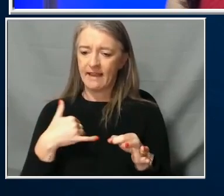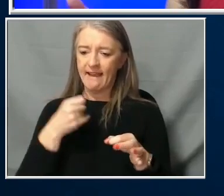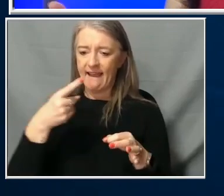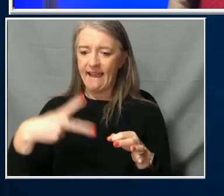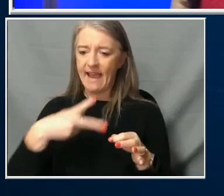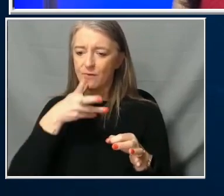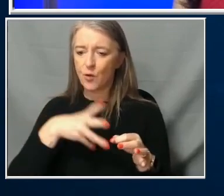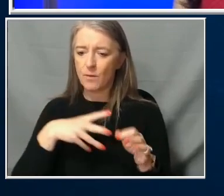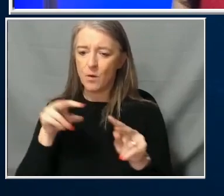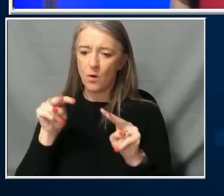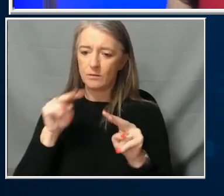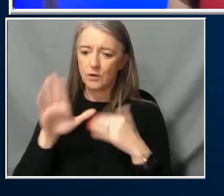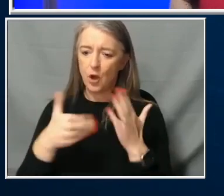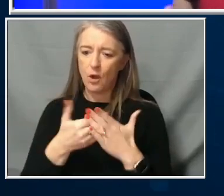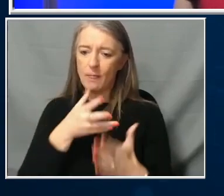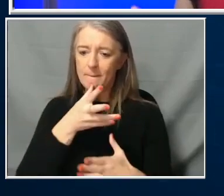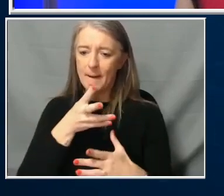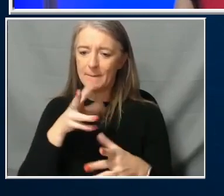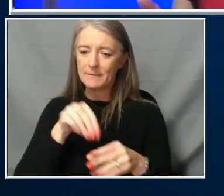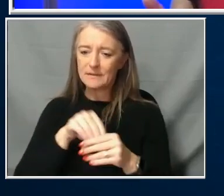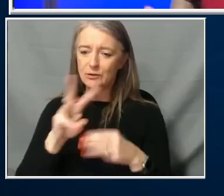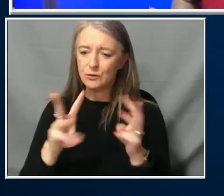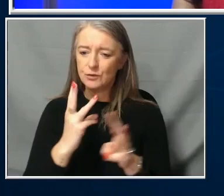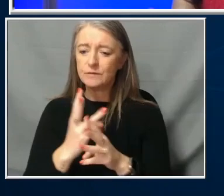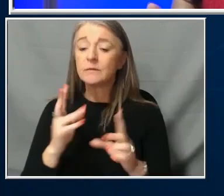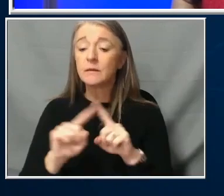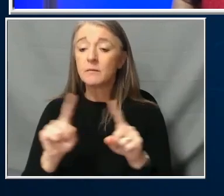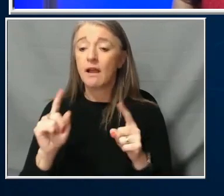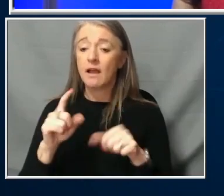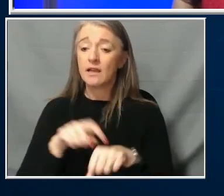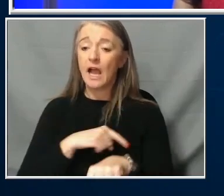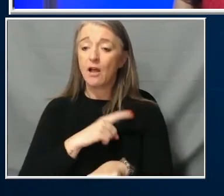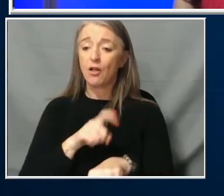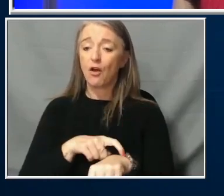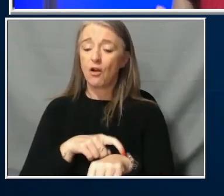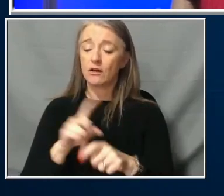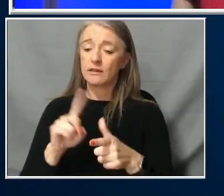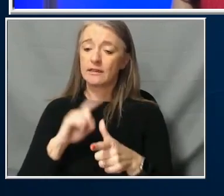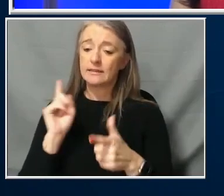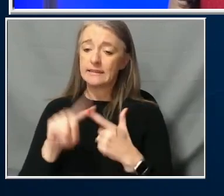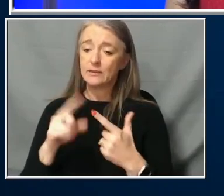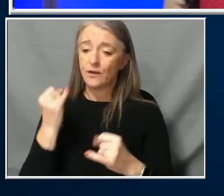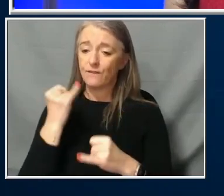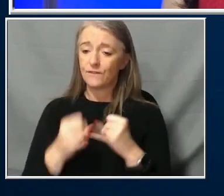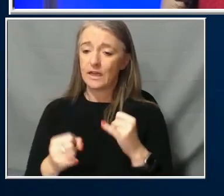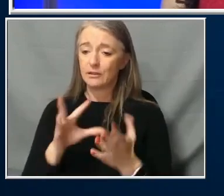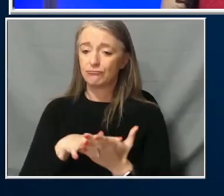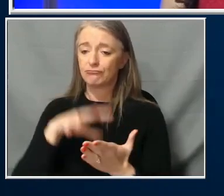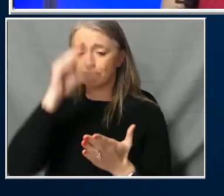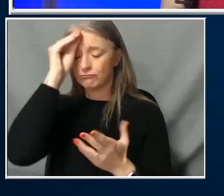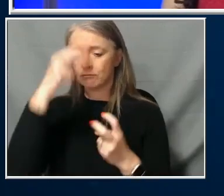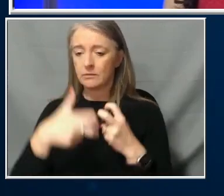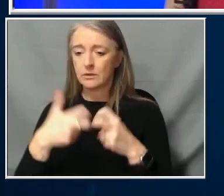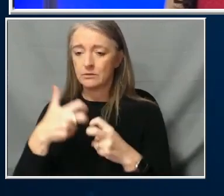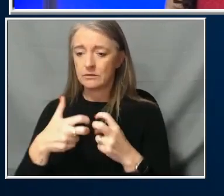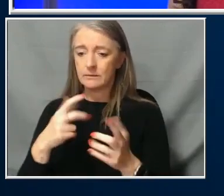right? All the moms. So how long did it take until you finally learned that these problems were